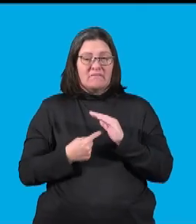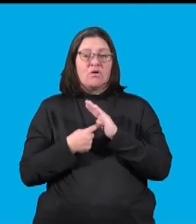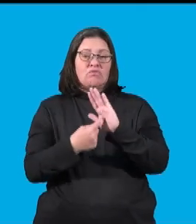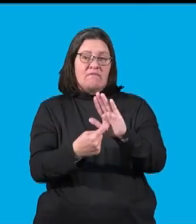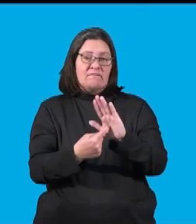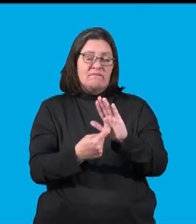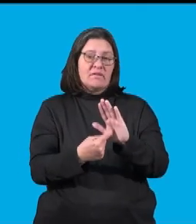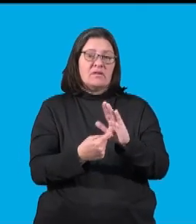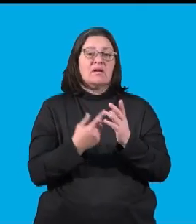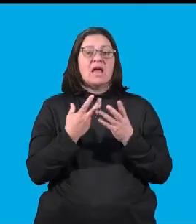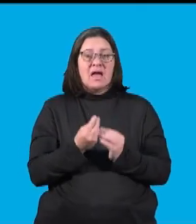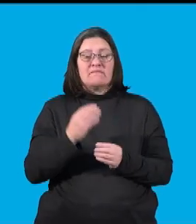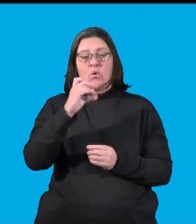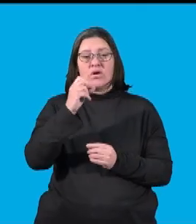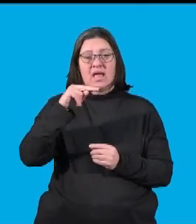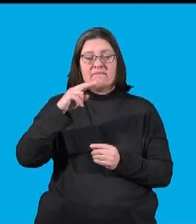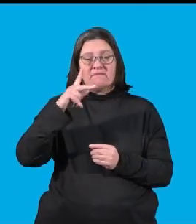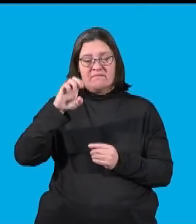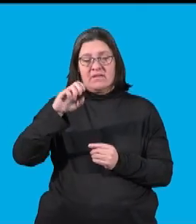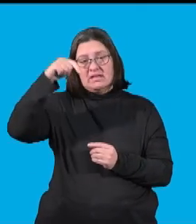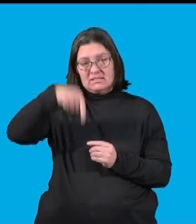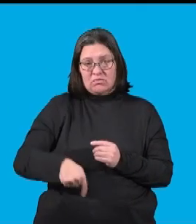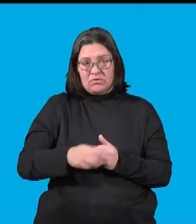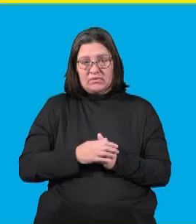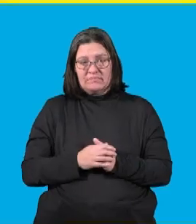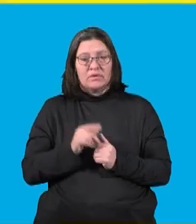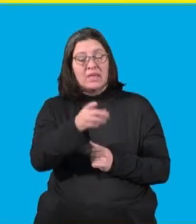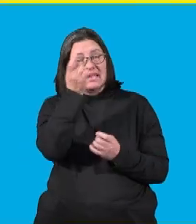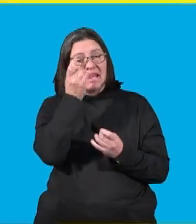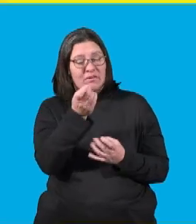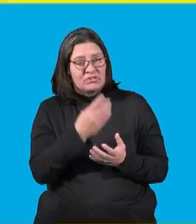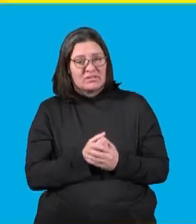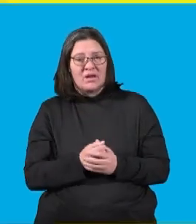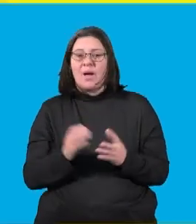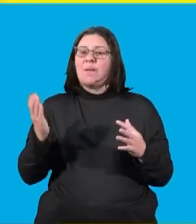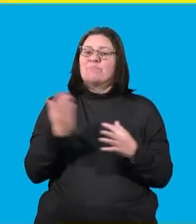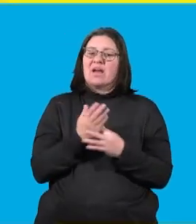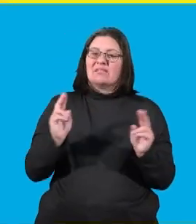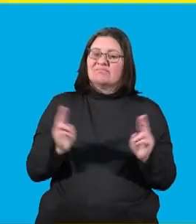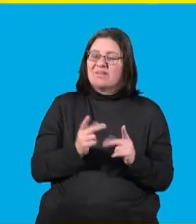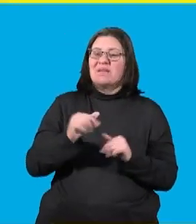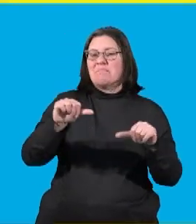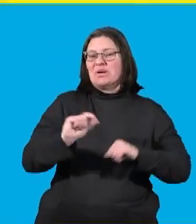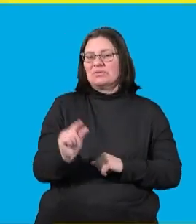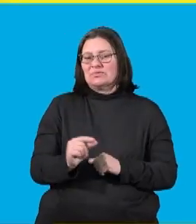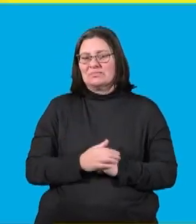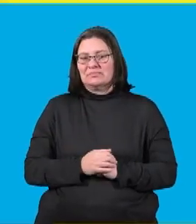we have a graph that is concave down. All right, so with that information, let's take a quick break and we're back